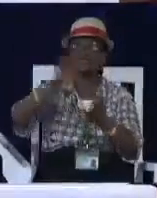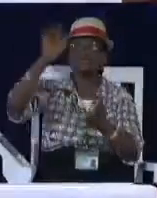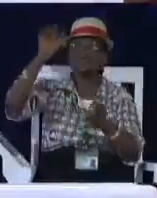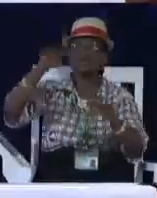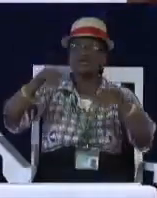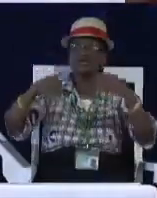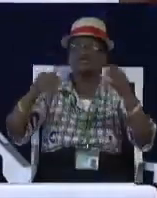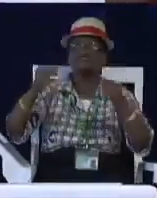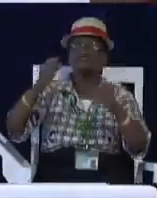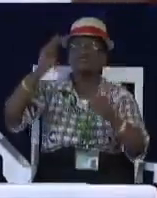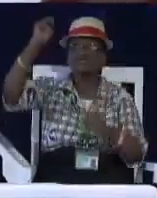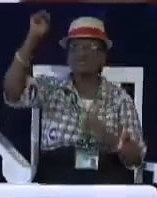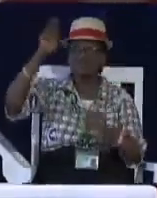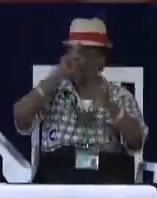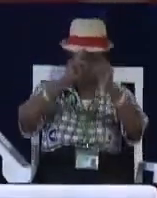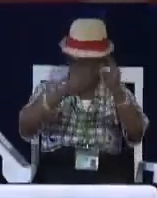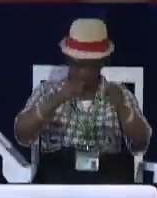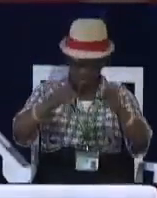give him adoration.